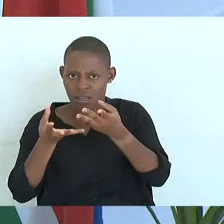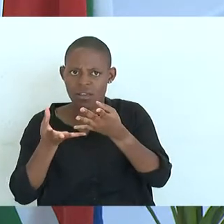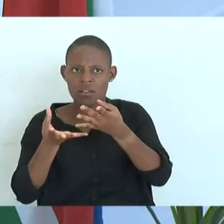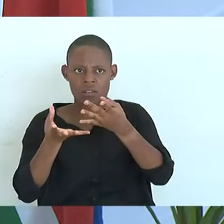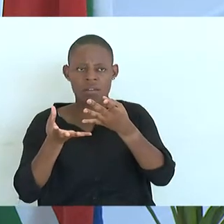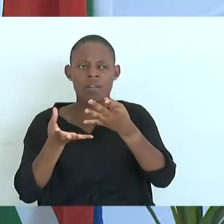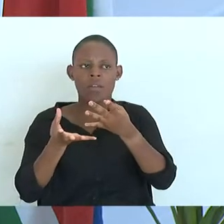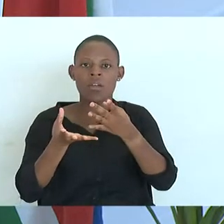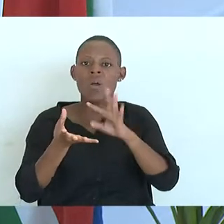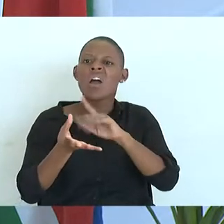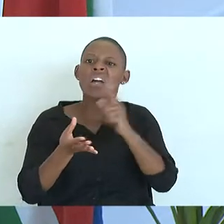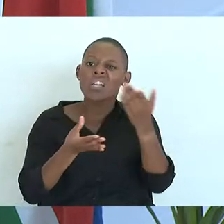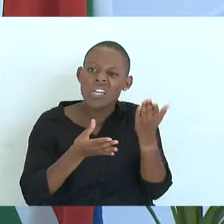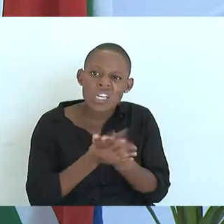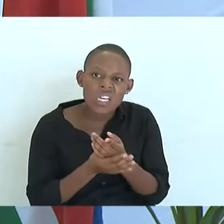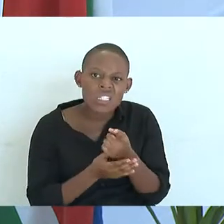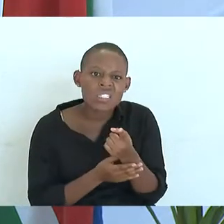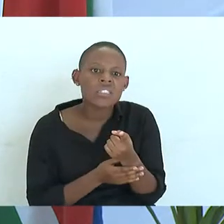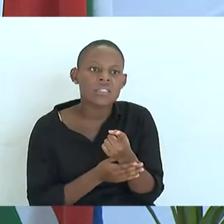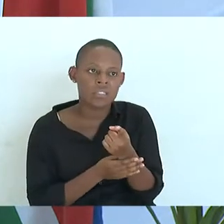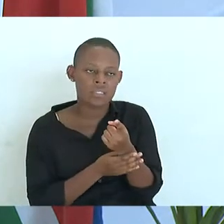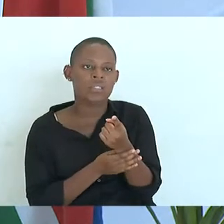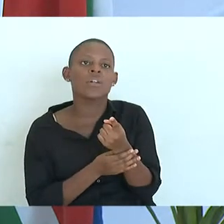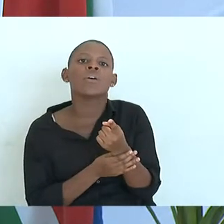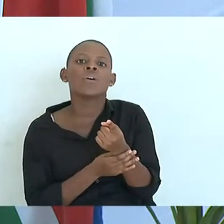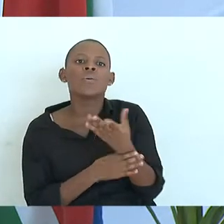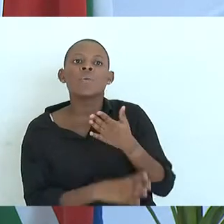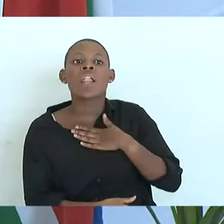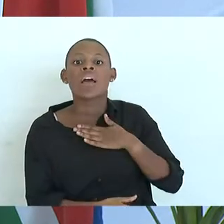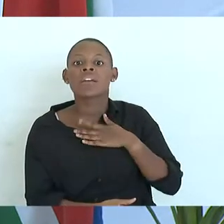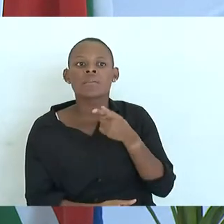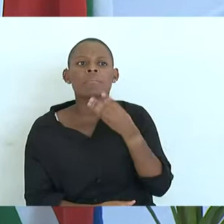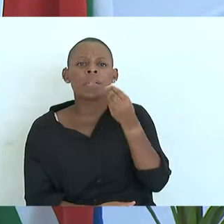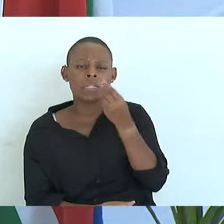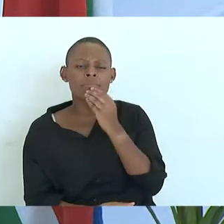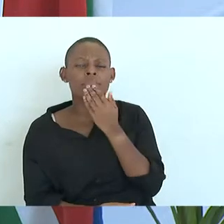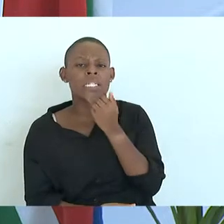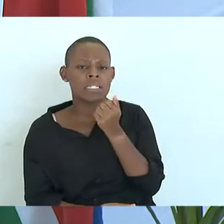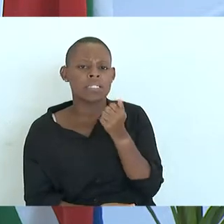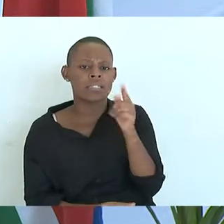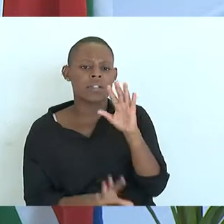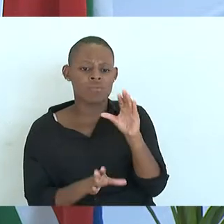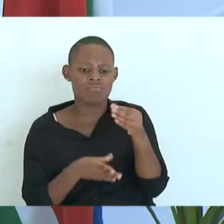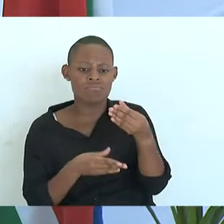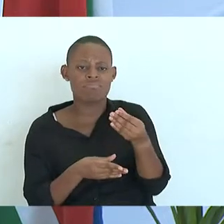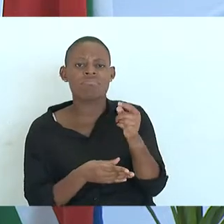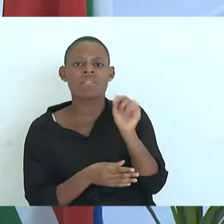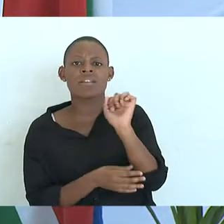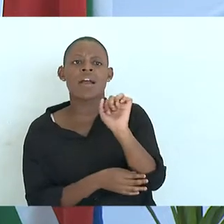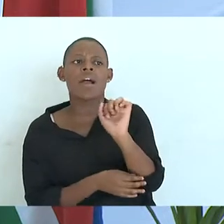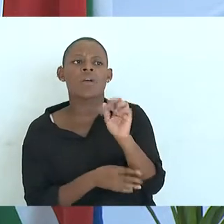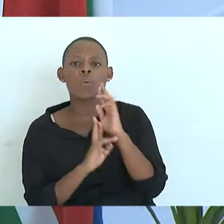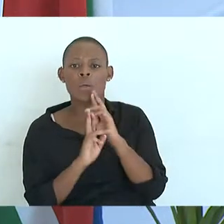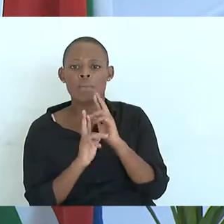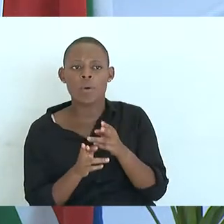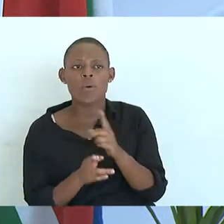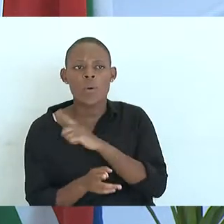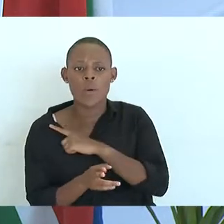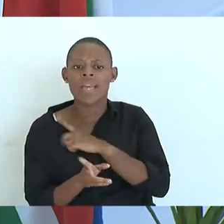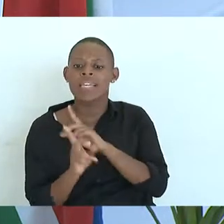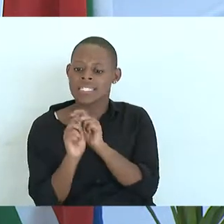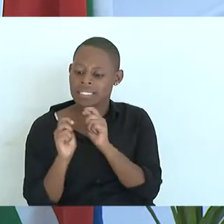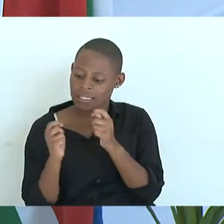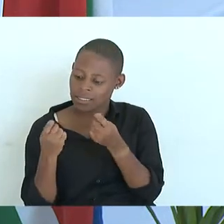a specific case. And therefore, we would like to get that report. We have a task team that we